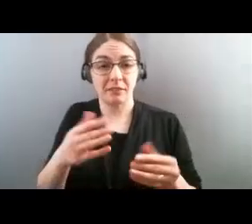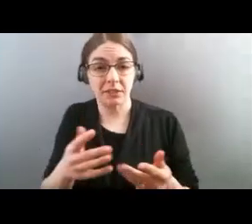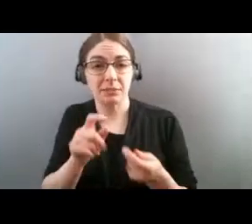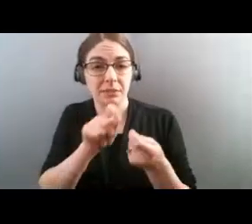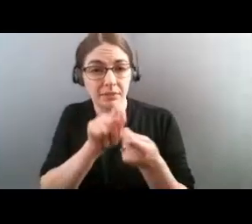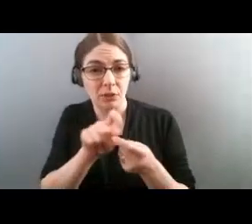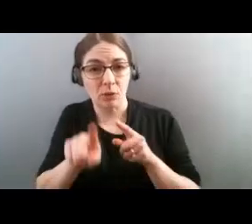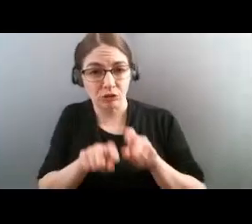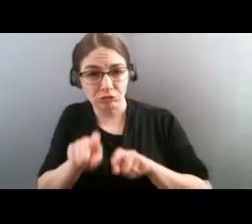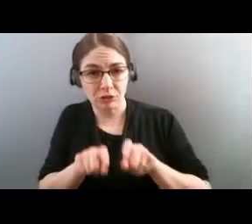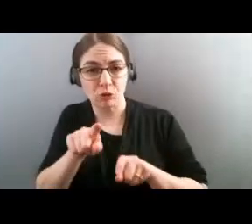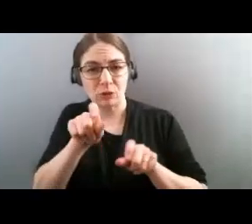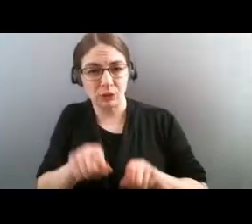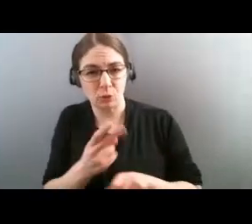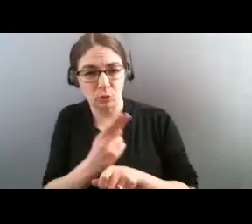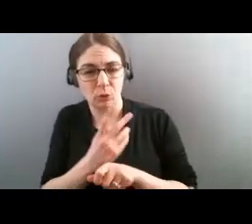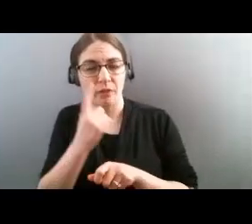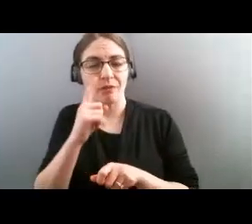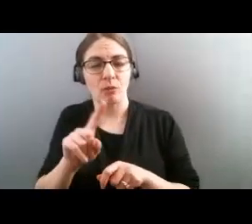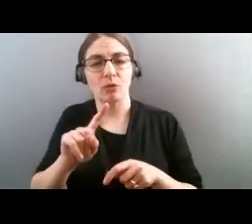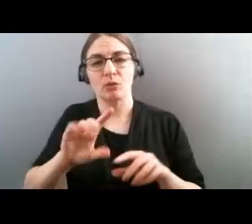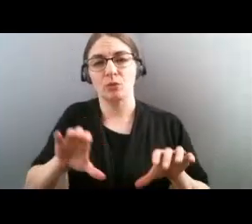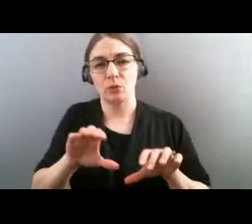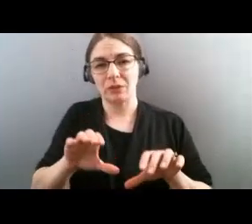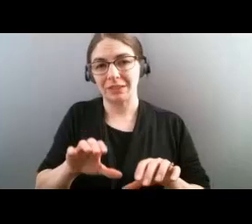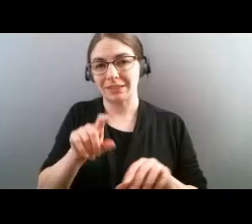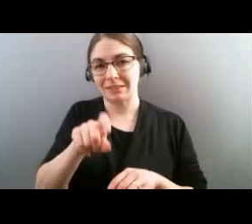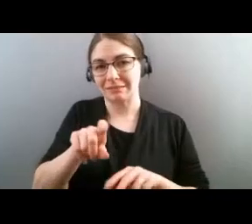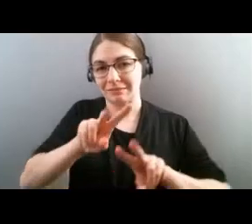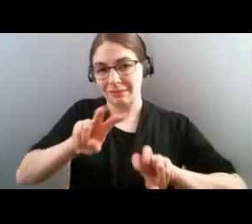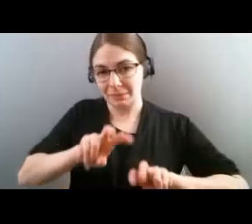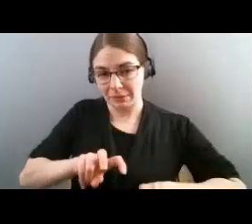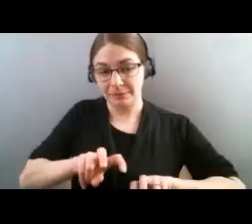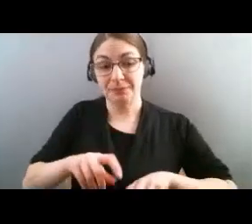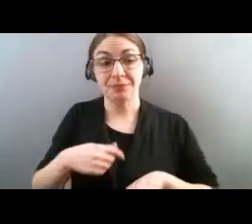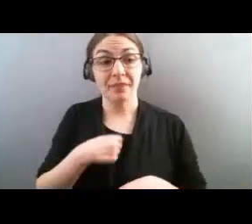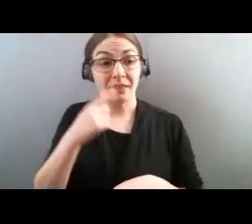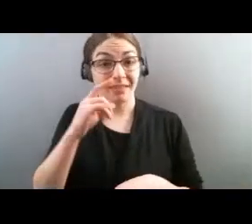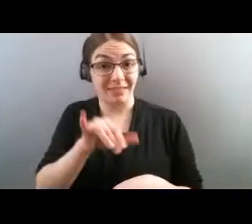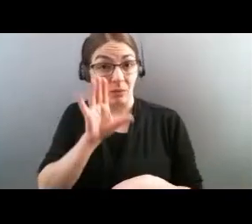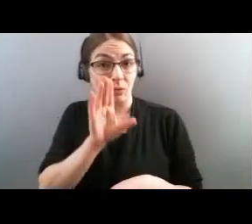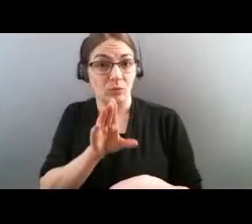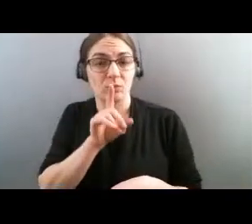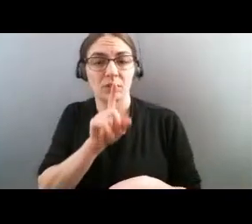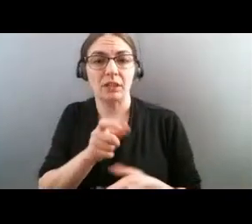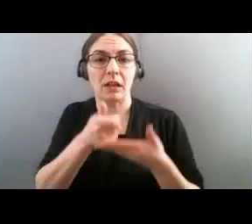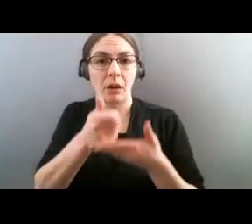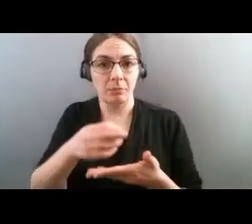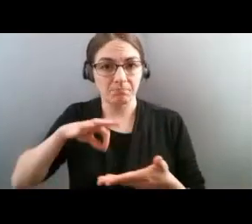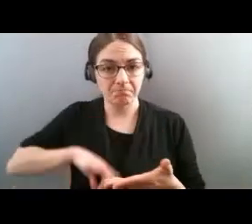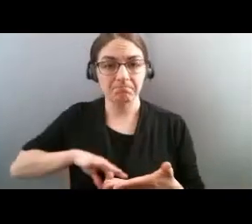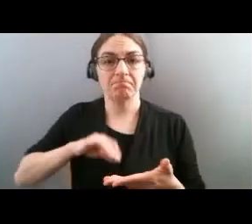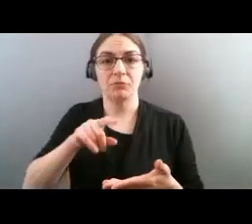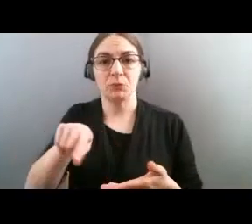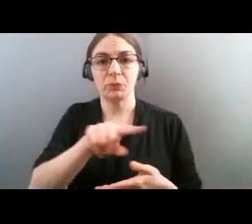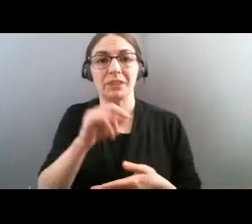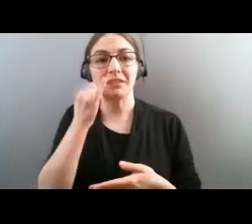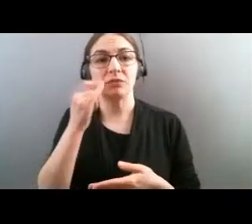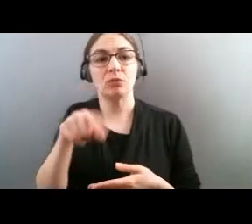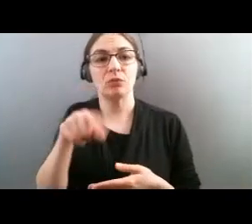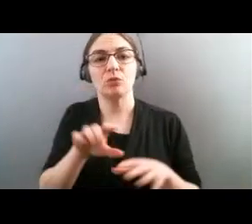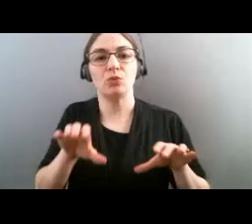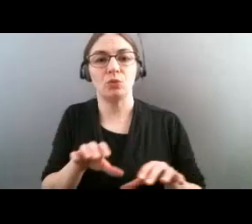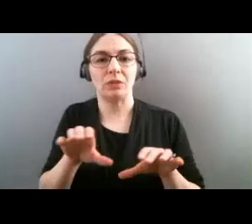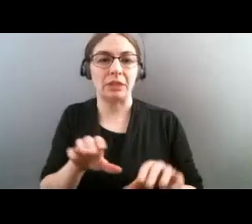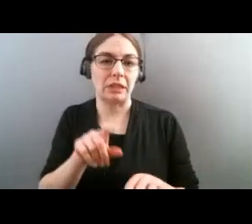needs assessment, and I think it will be very helpful for you if you're in the process of completing a